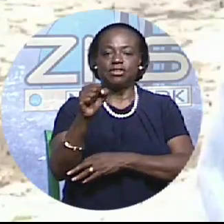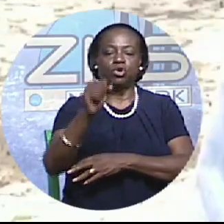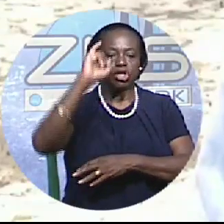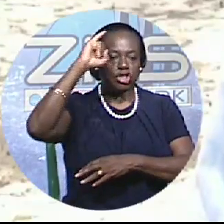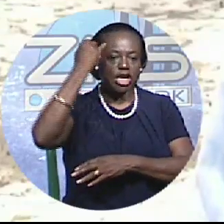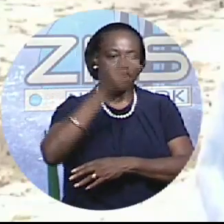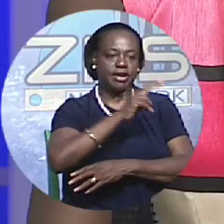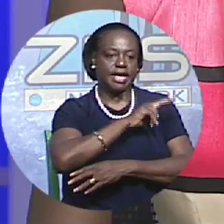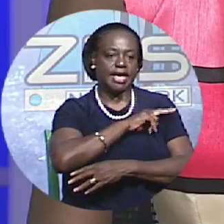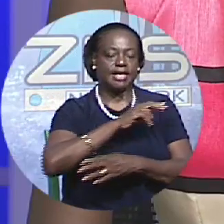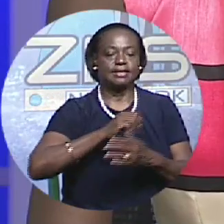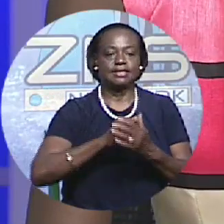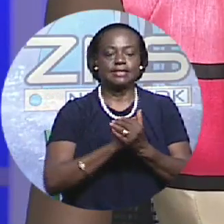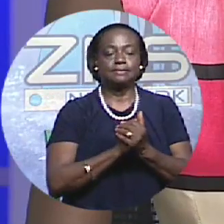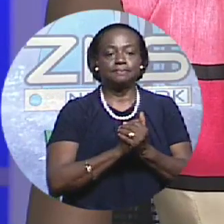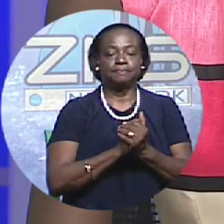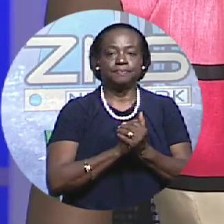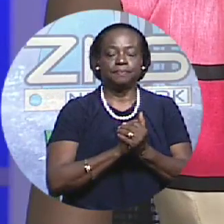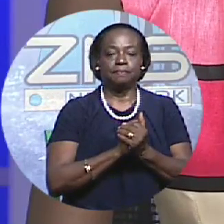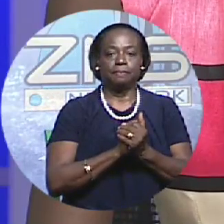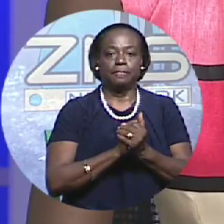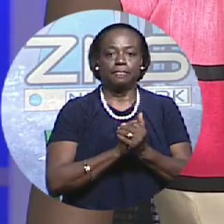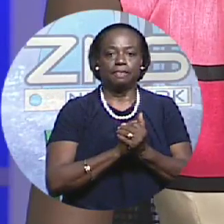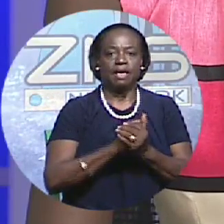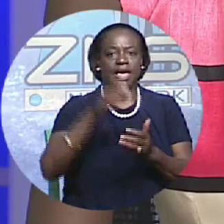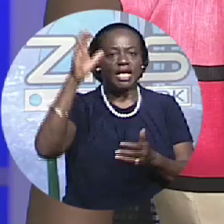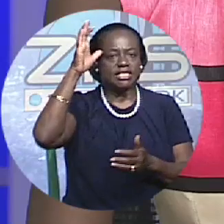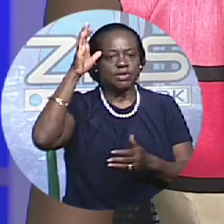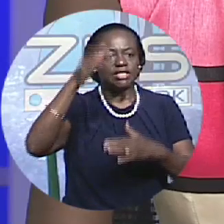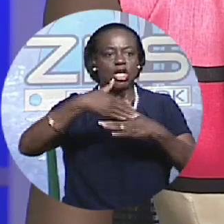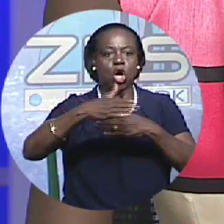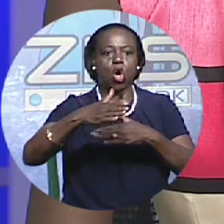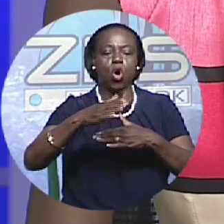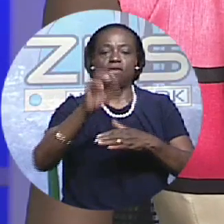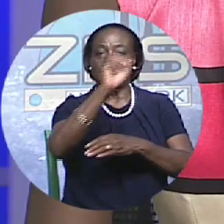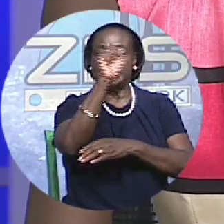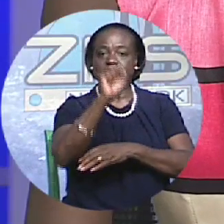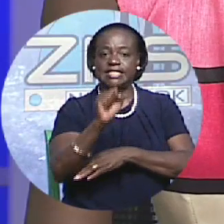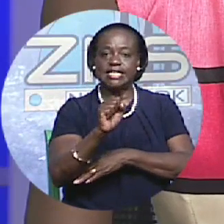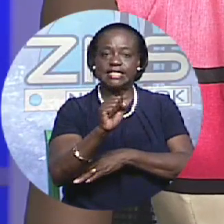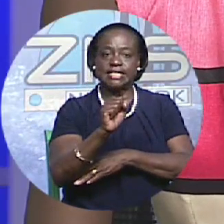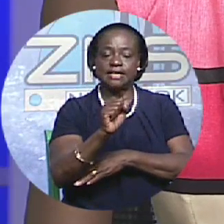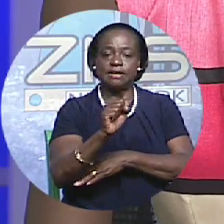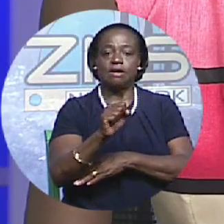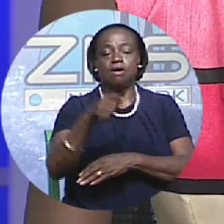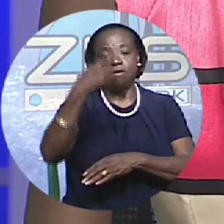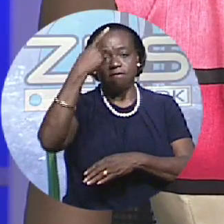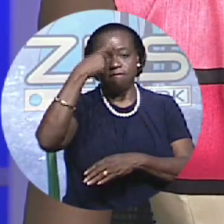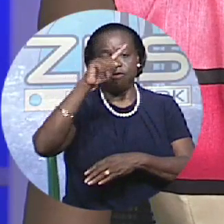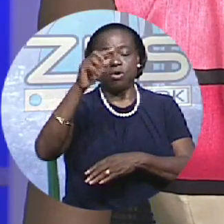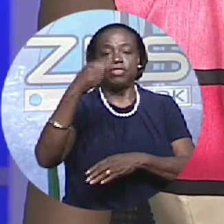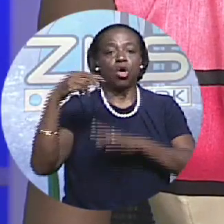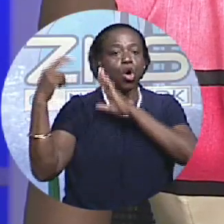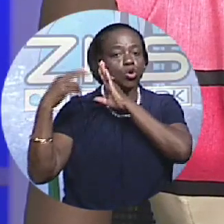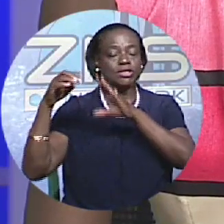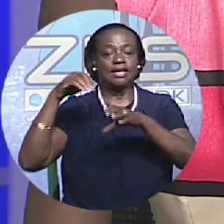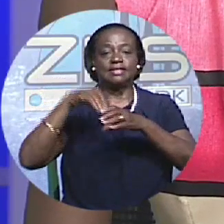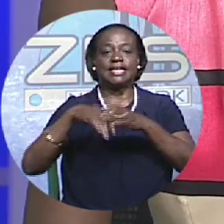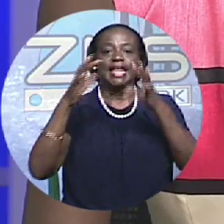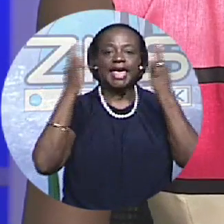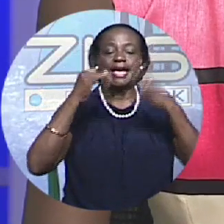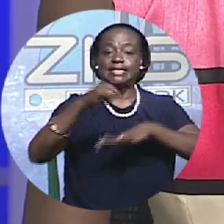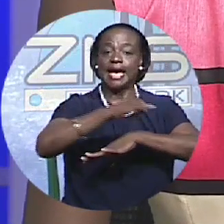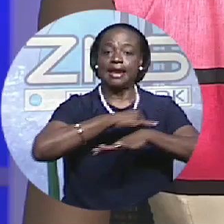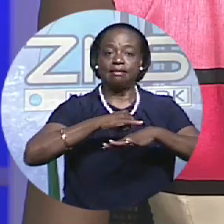Jared Higgs. It's considered the off-season for resort properties in Cat Island. In fact, most are closed until November